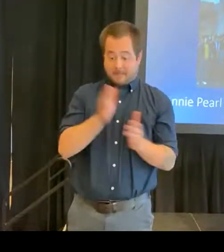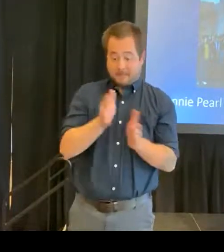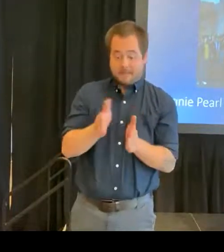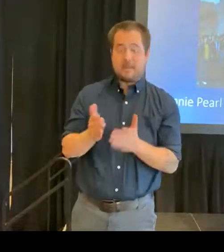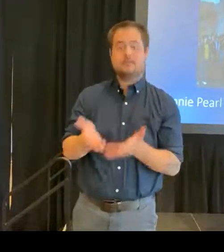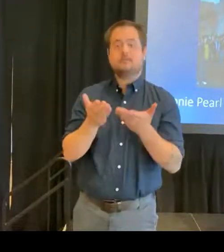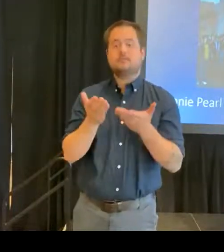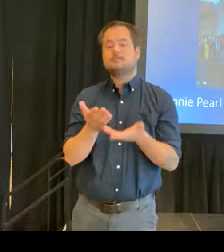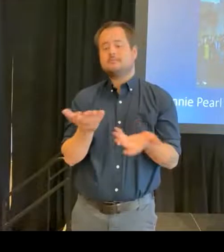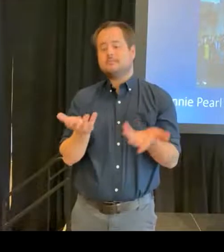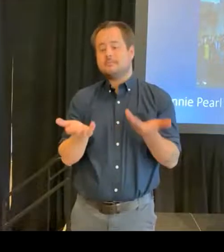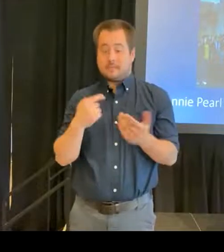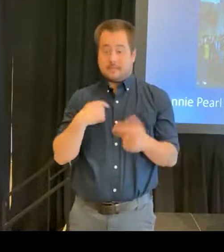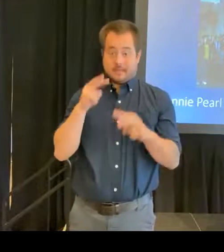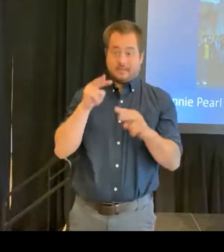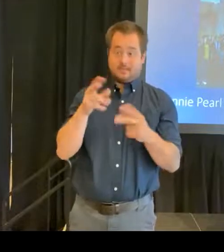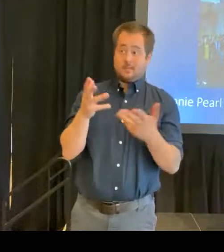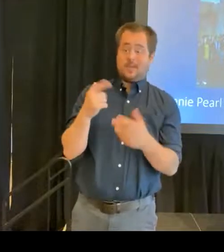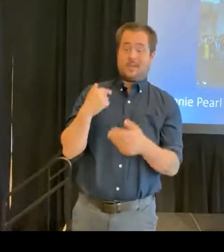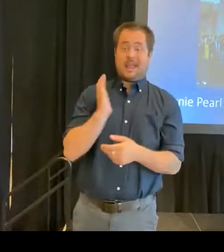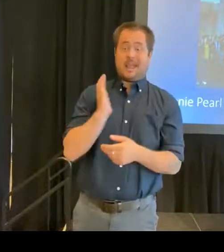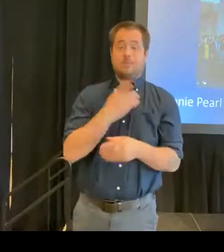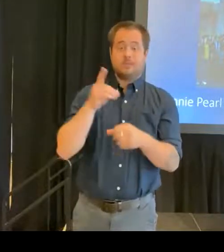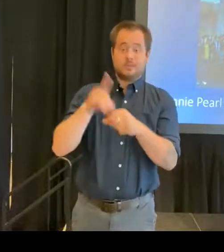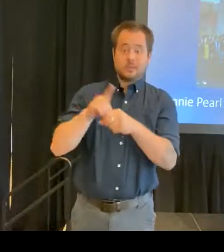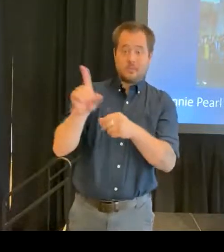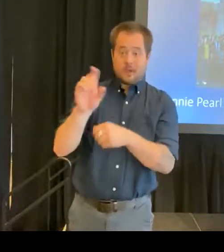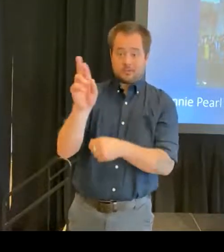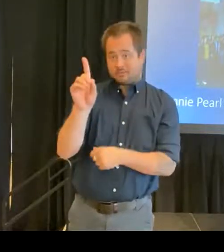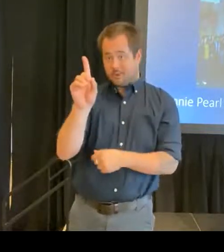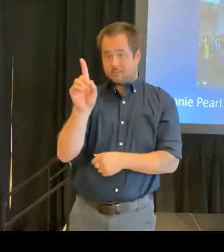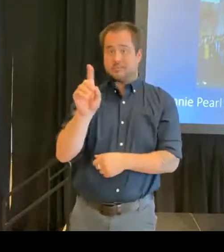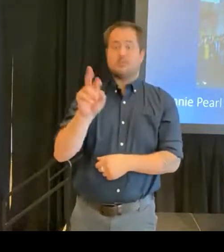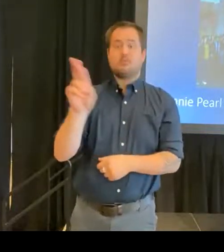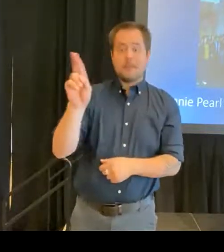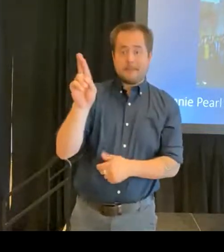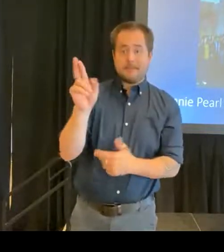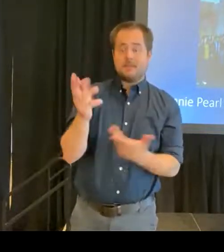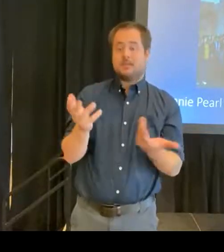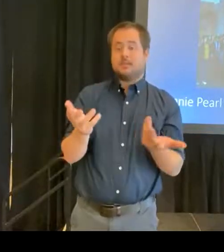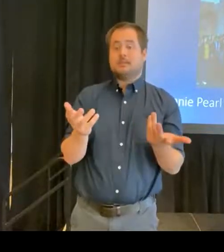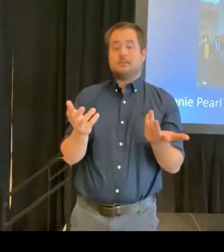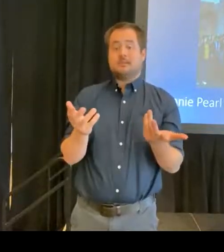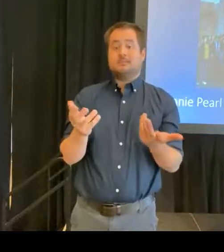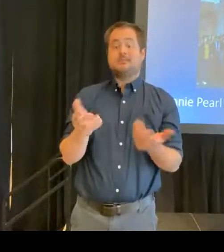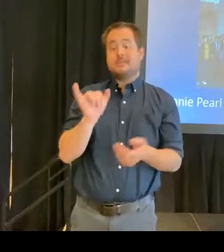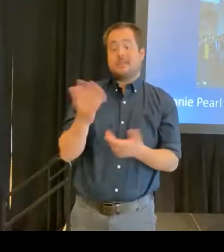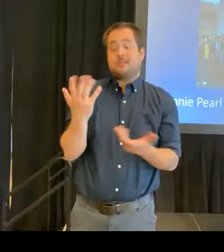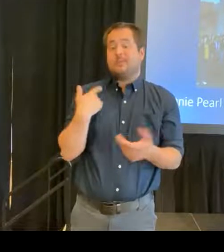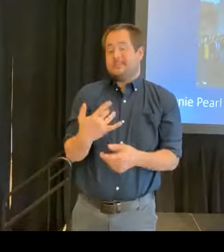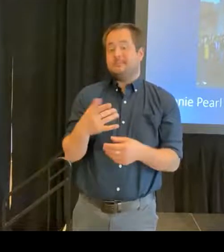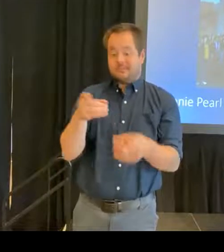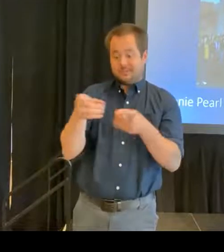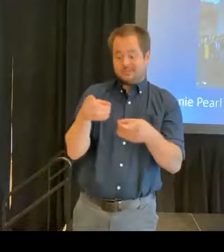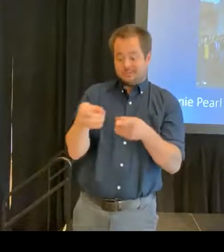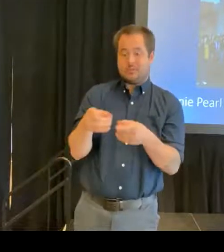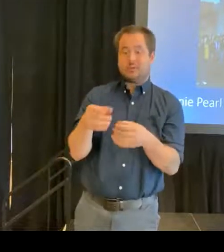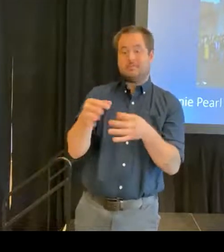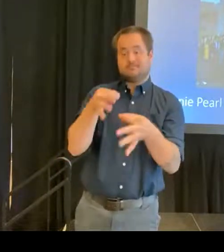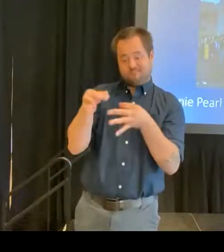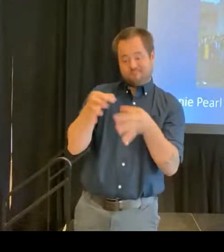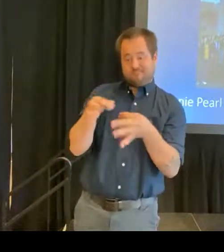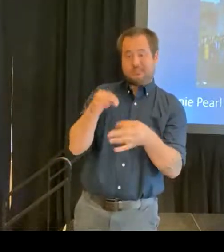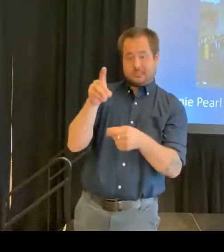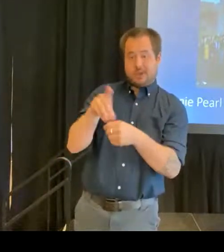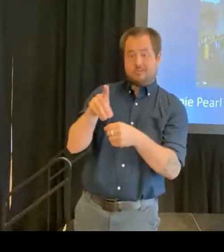we describe here, the republic that we describe, that we usually describe as a democracy, it's not permanent. We